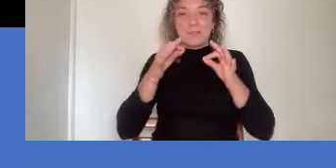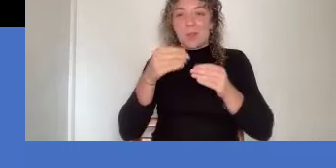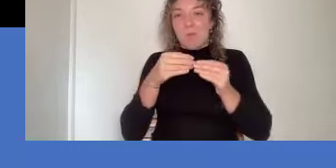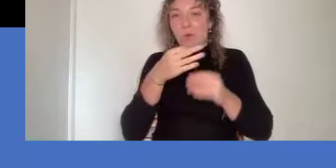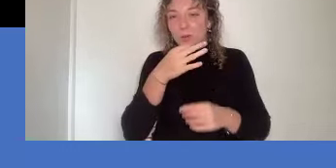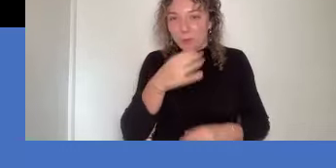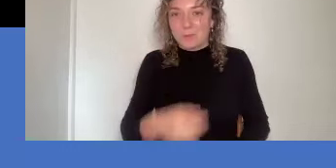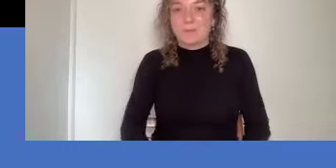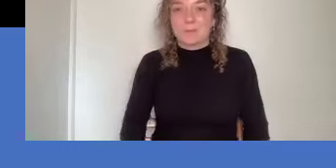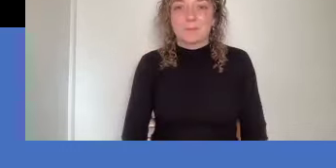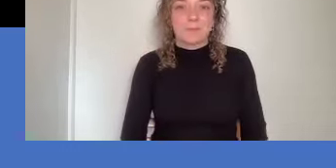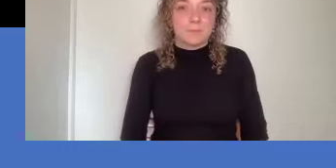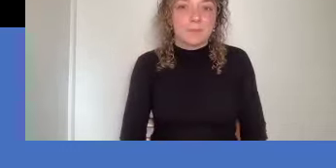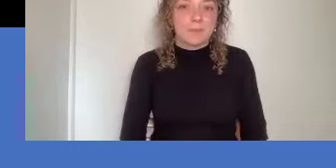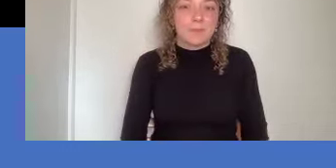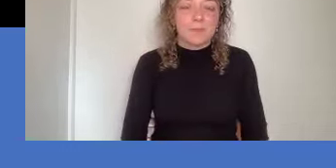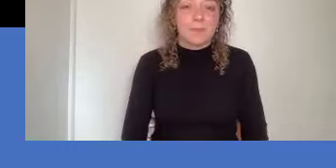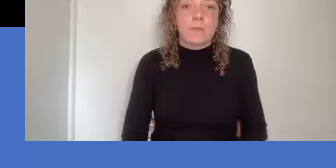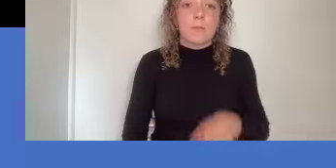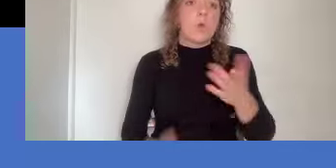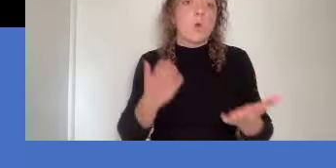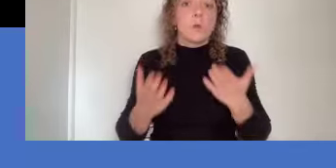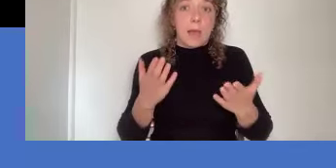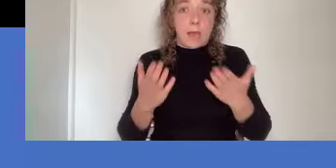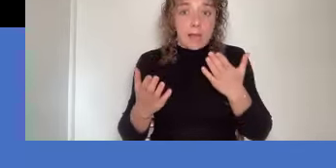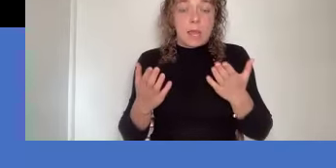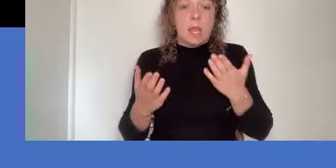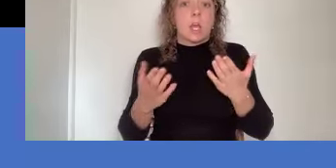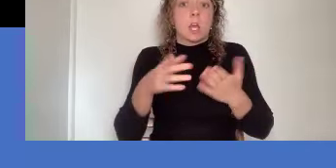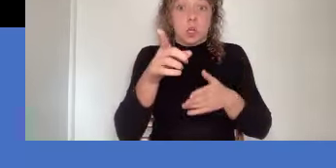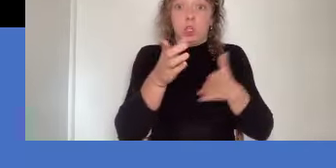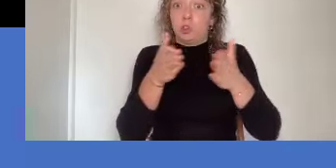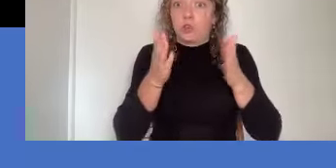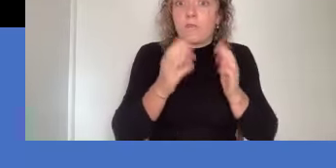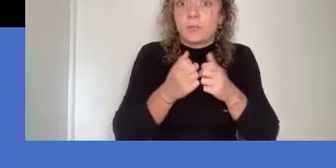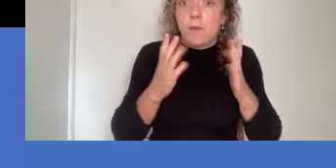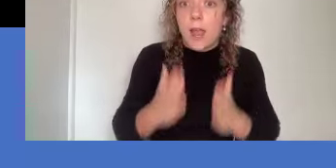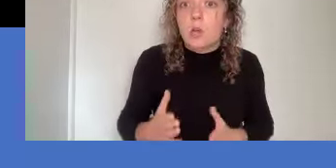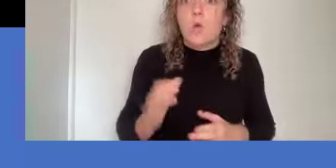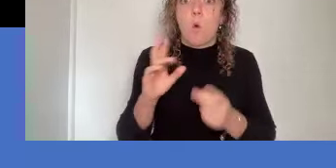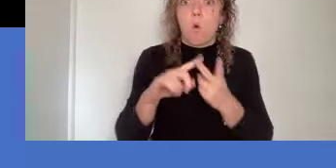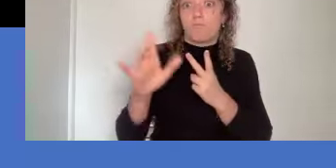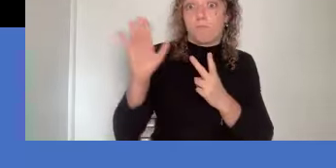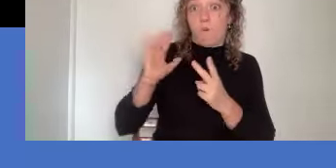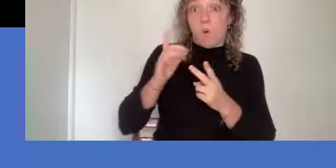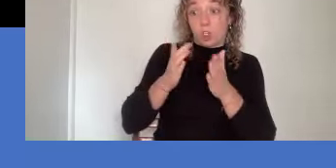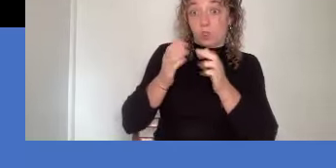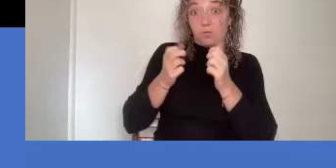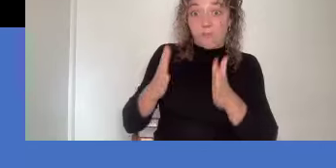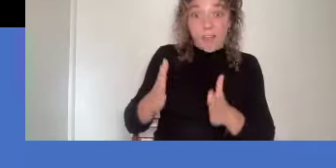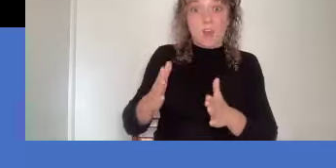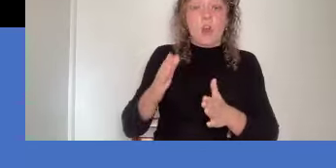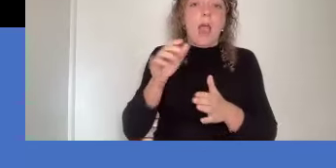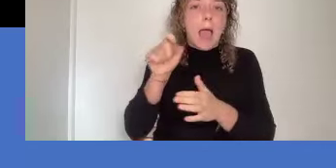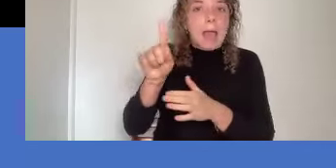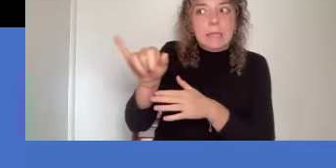moment. So you may be a service provider or have been a service provider asking this question of